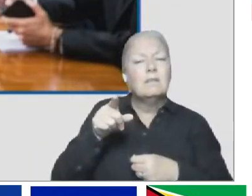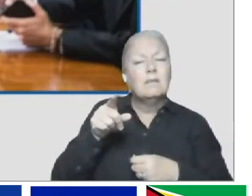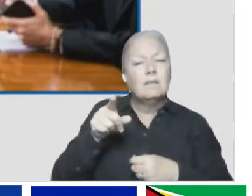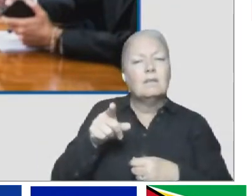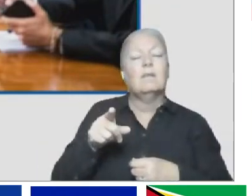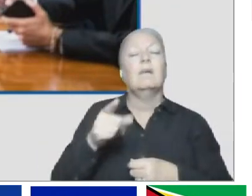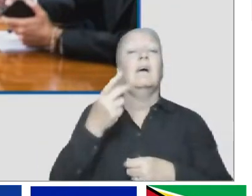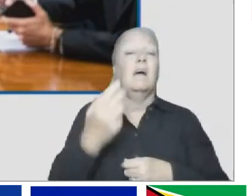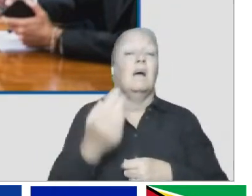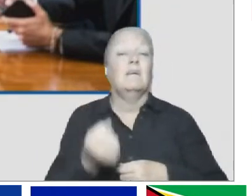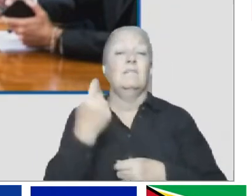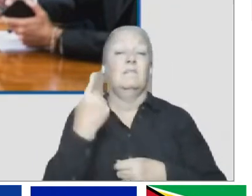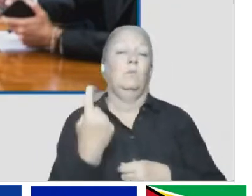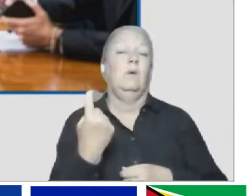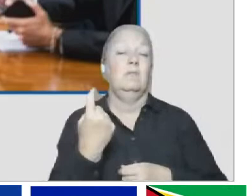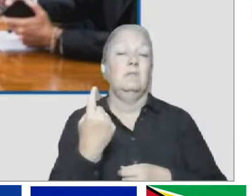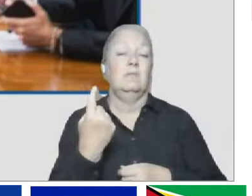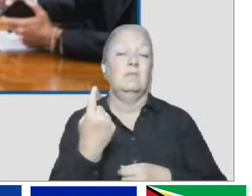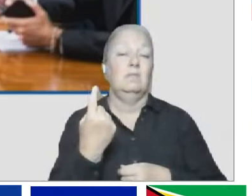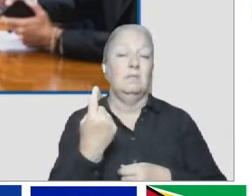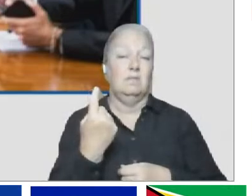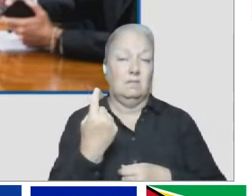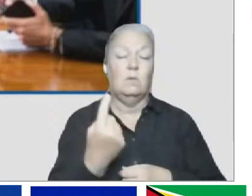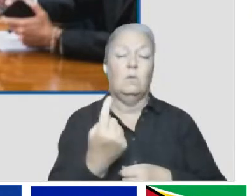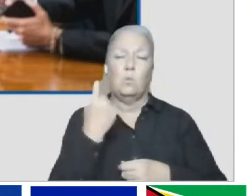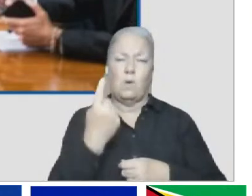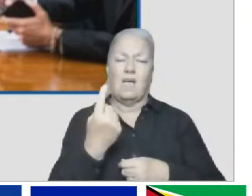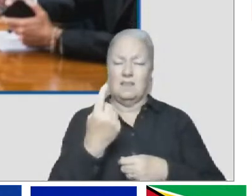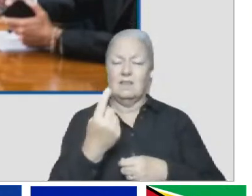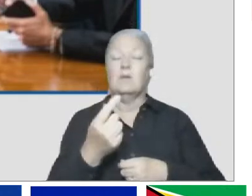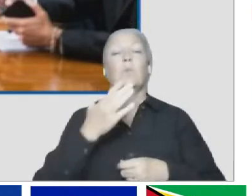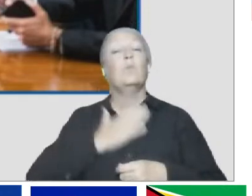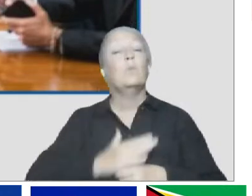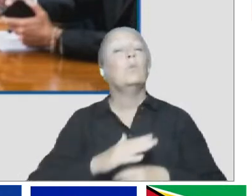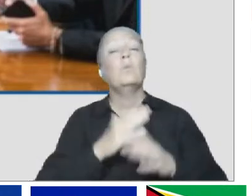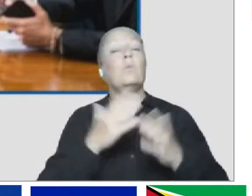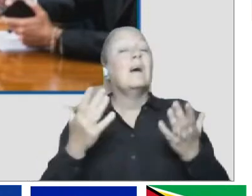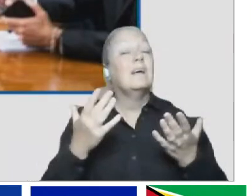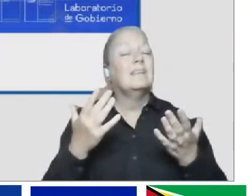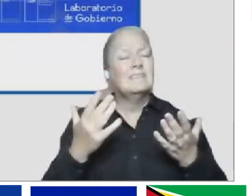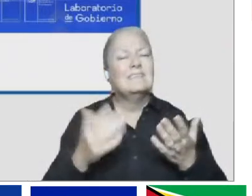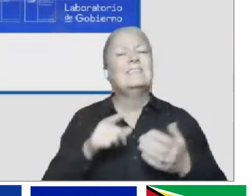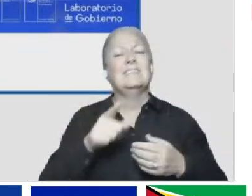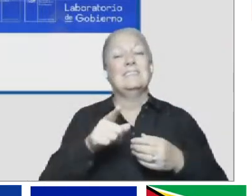one target, controlling the pandemic. We did a